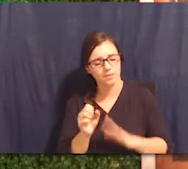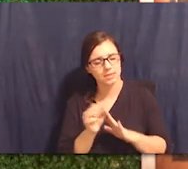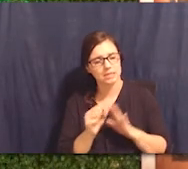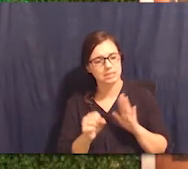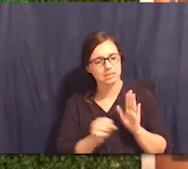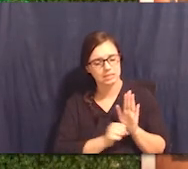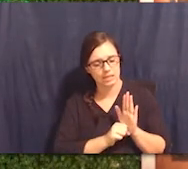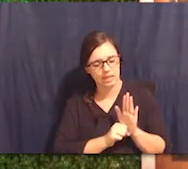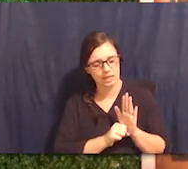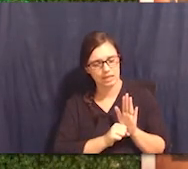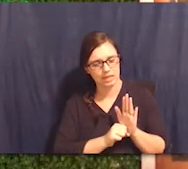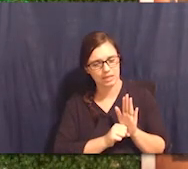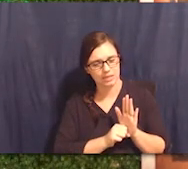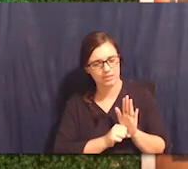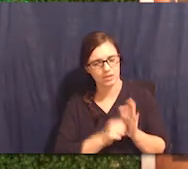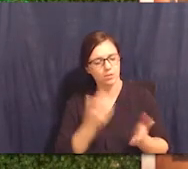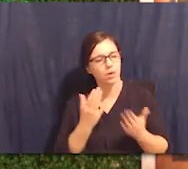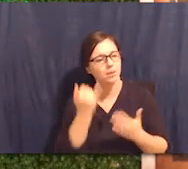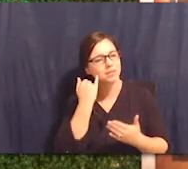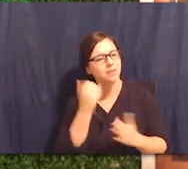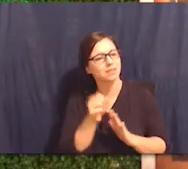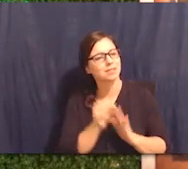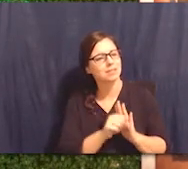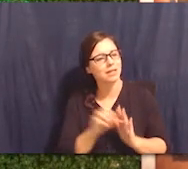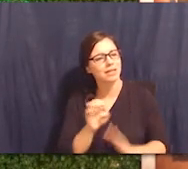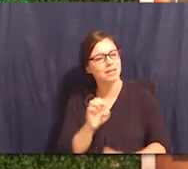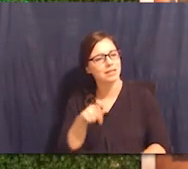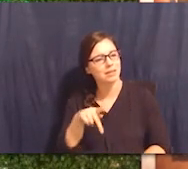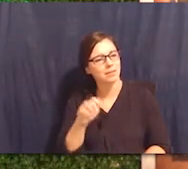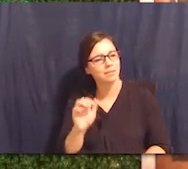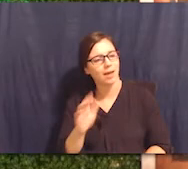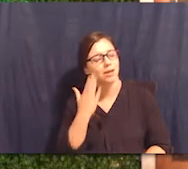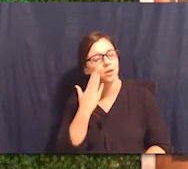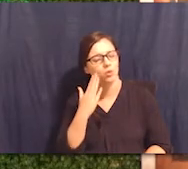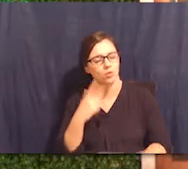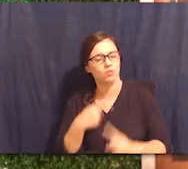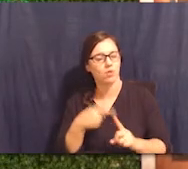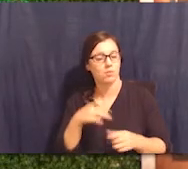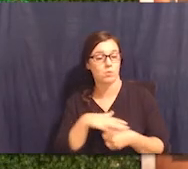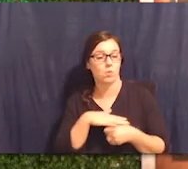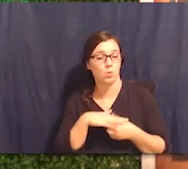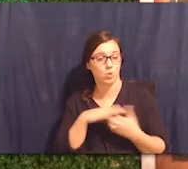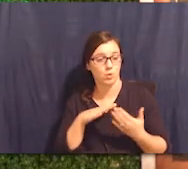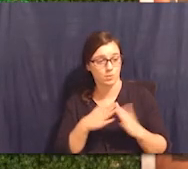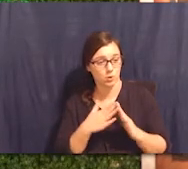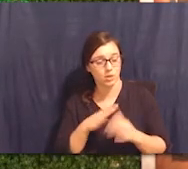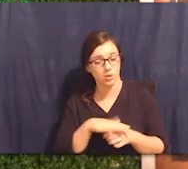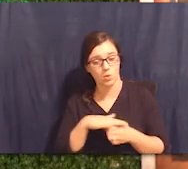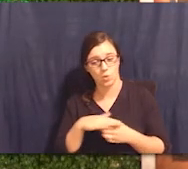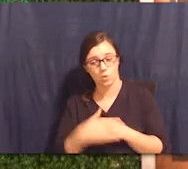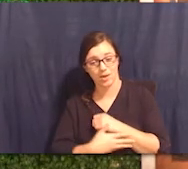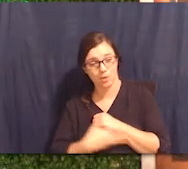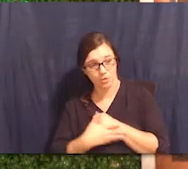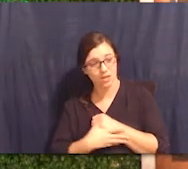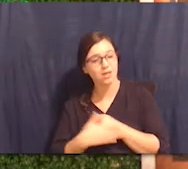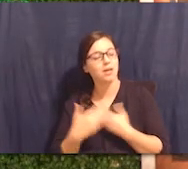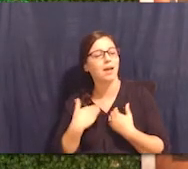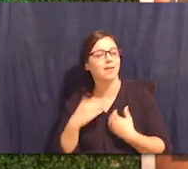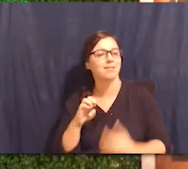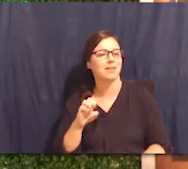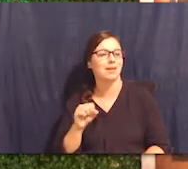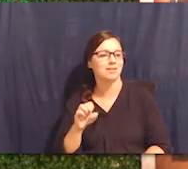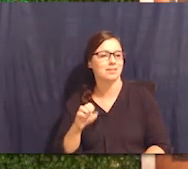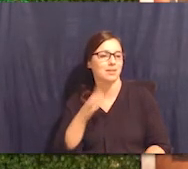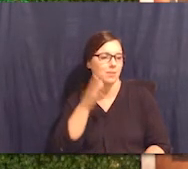state, perhaps if there's a state EPAC. I know from our local communities and our local counties, there is the